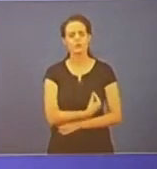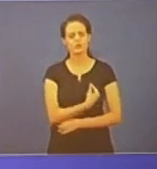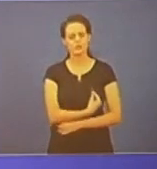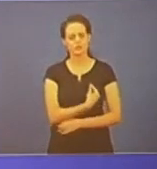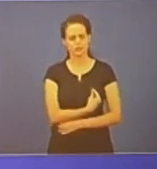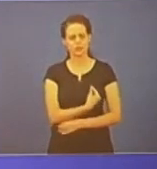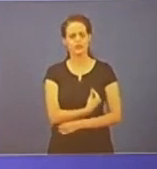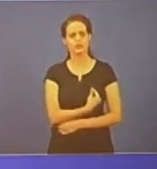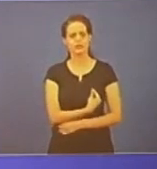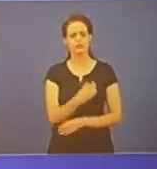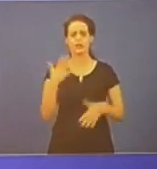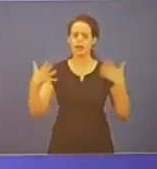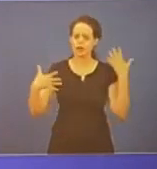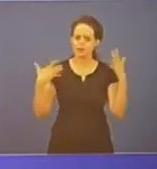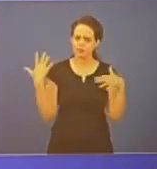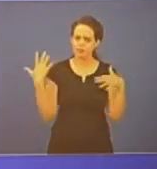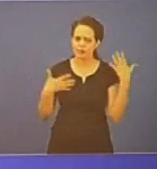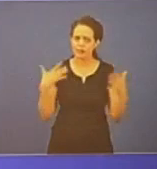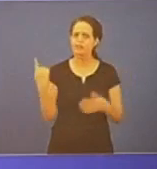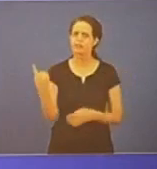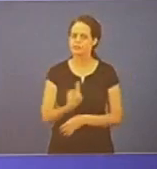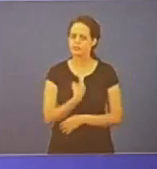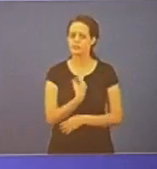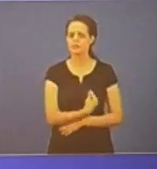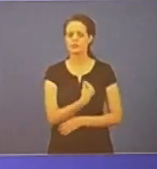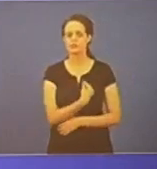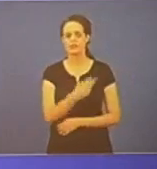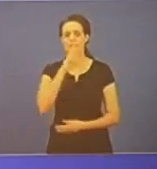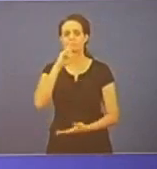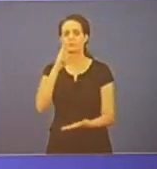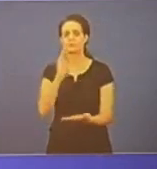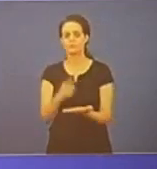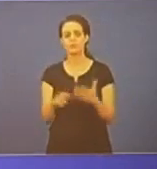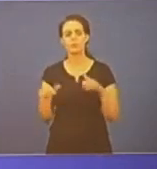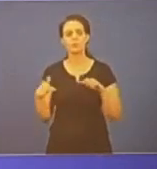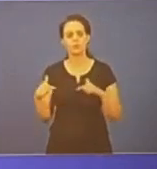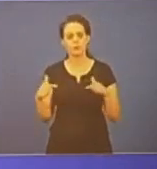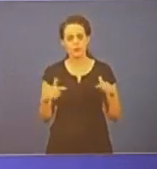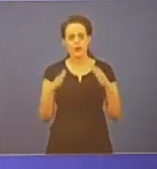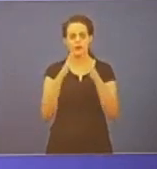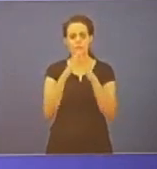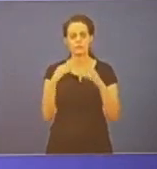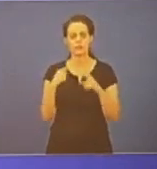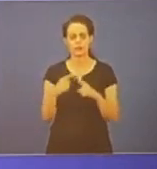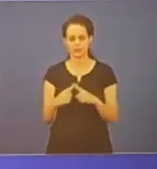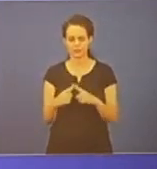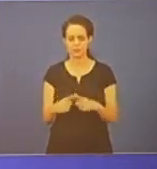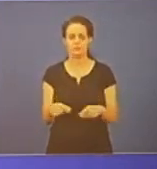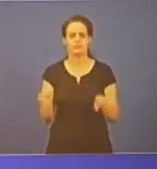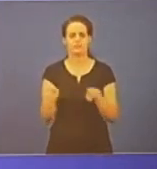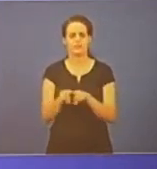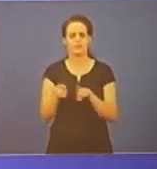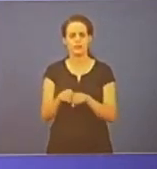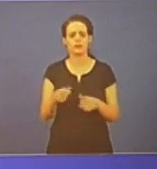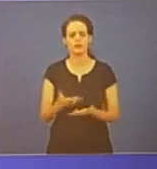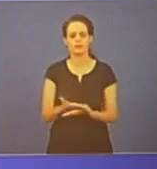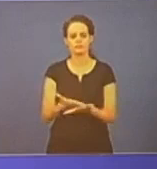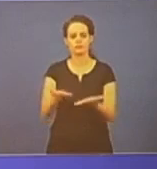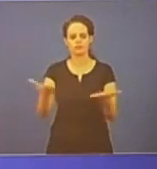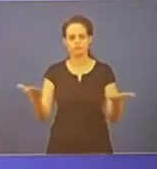Salvation, this is a result of the salvation of people. It's a result of the work and the prayers of the church. We